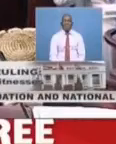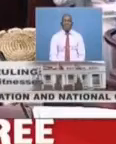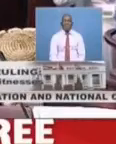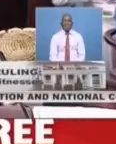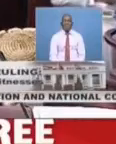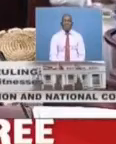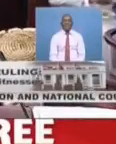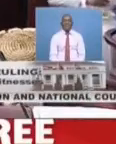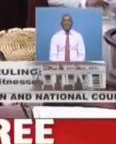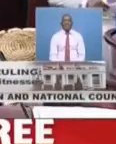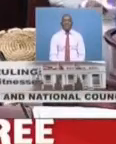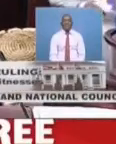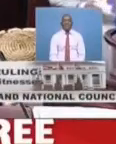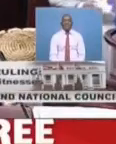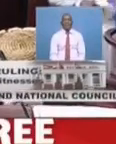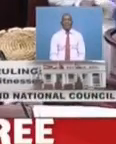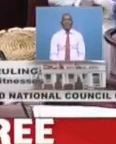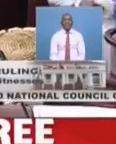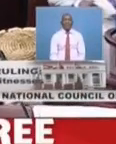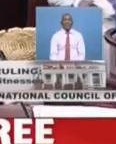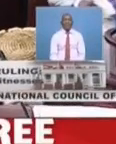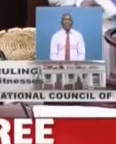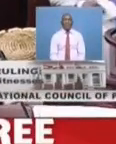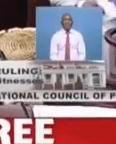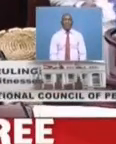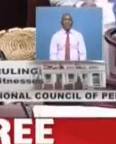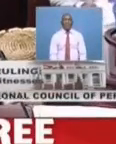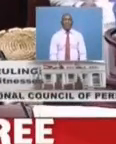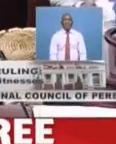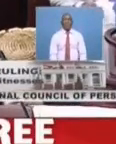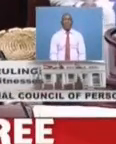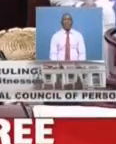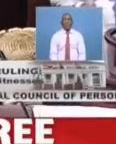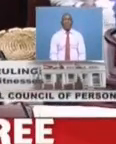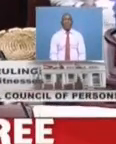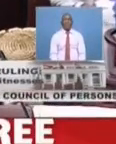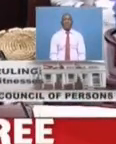36.4.3. They made explicit reference to that,